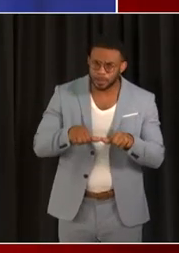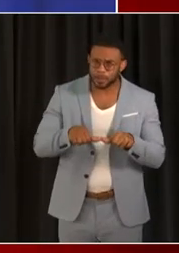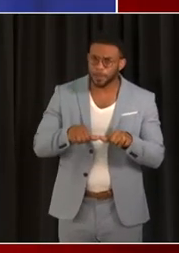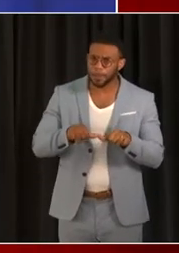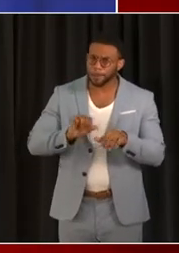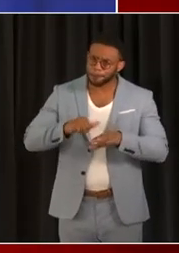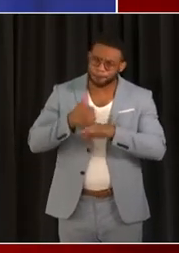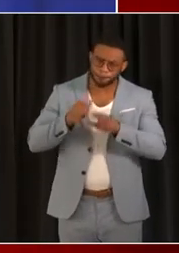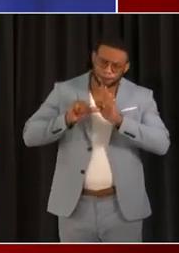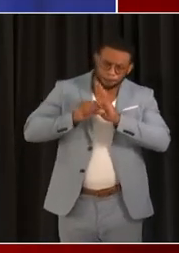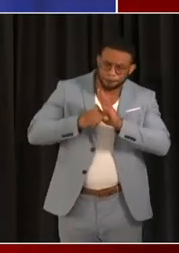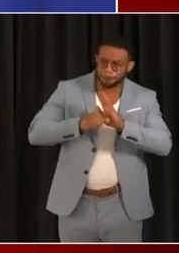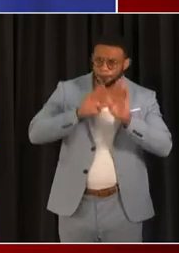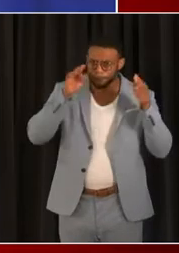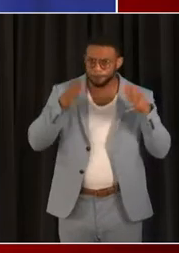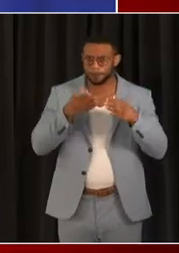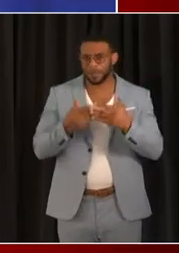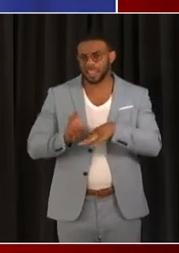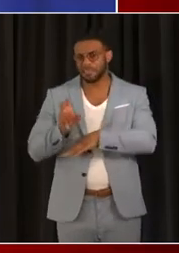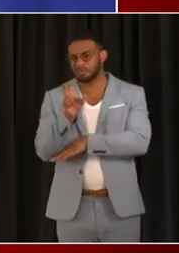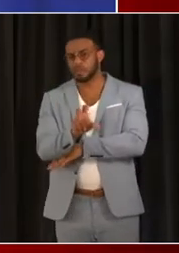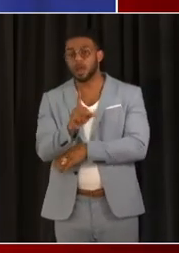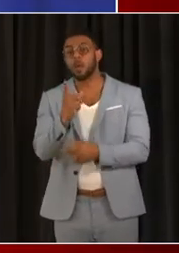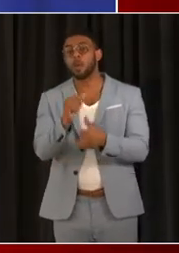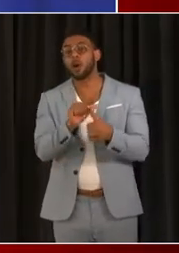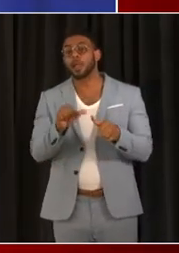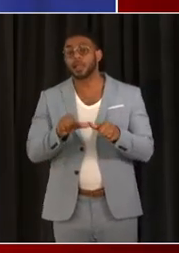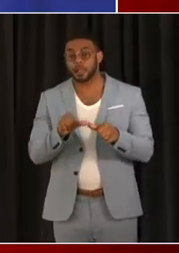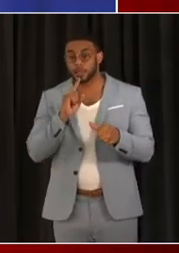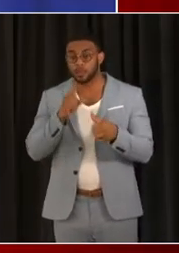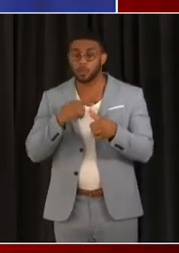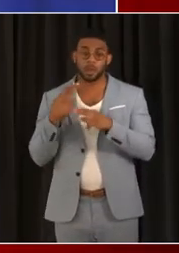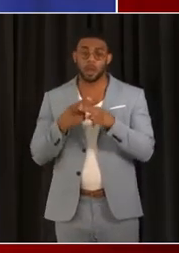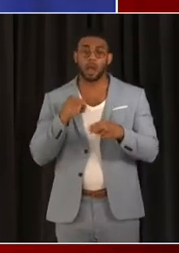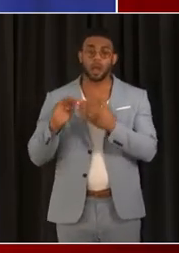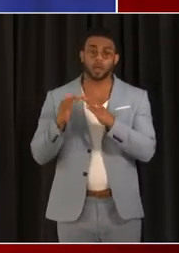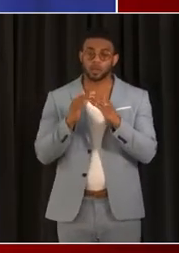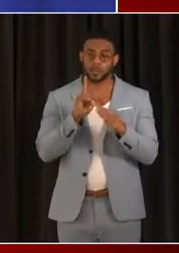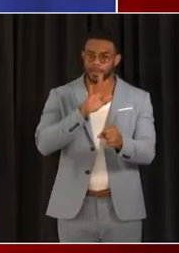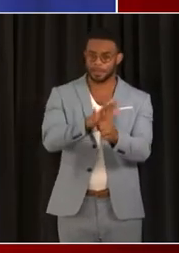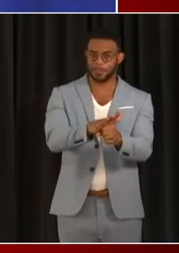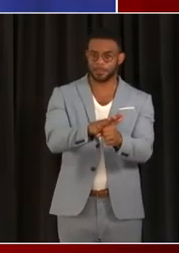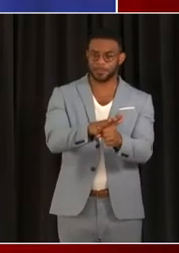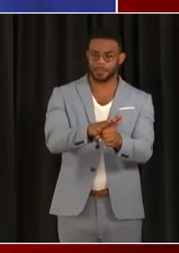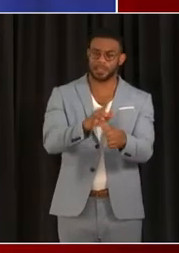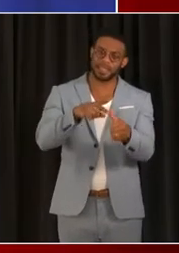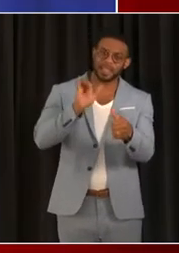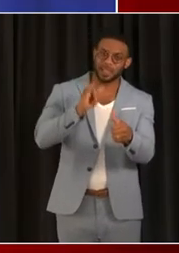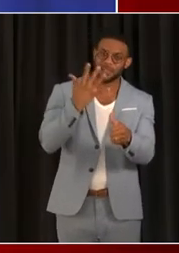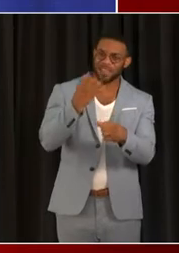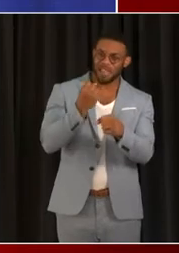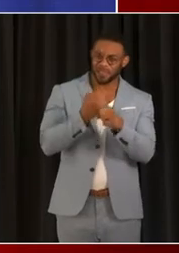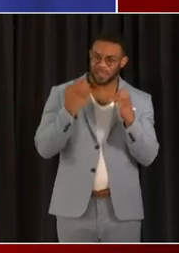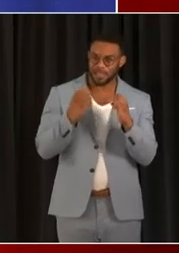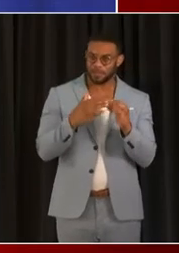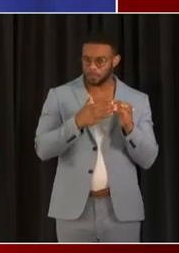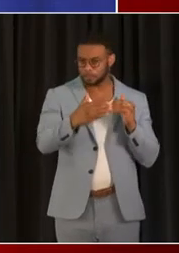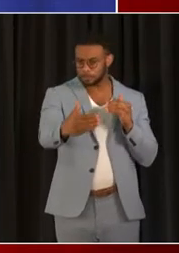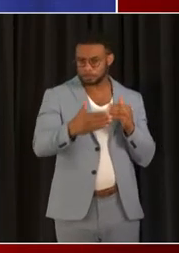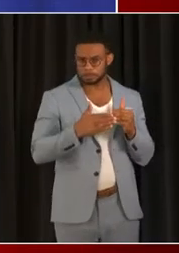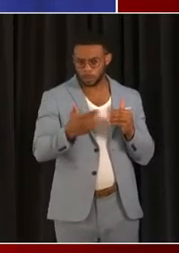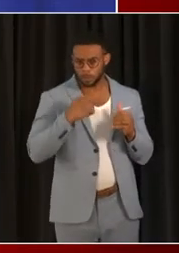areas where we put a lot of the focus and a lot of the investment. One of those areas is what we call our community commitment. And that was a 5-year